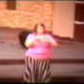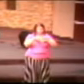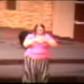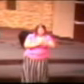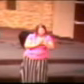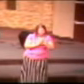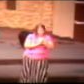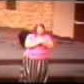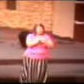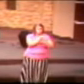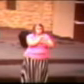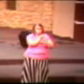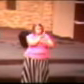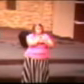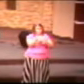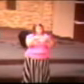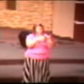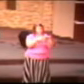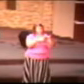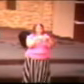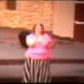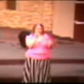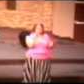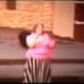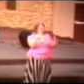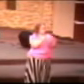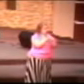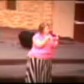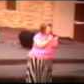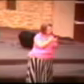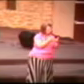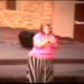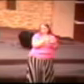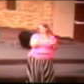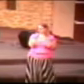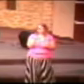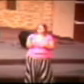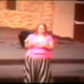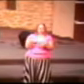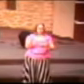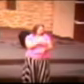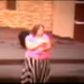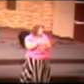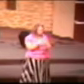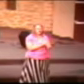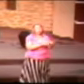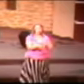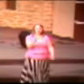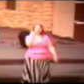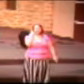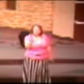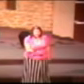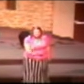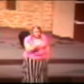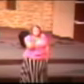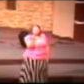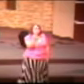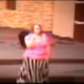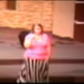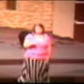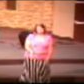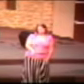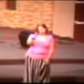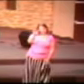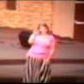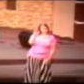into a lottery for tickets, not to a football game, not to a concert, but to see someone that grew